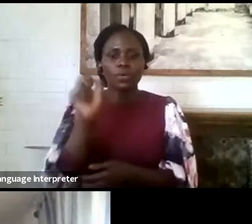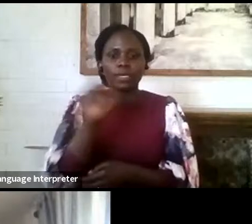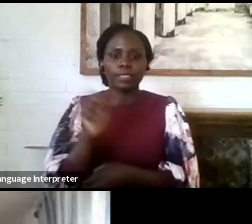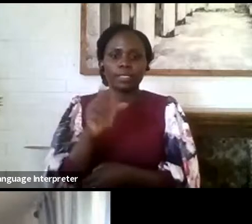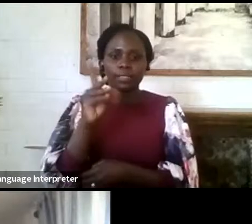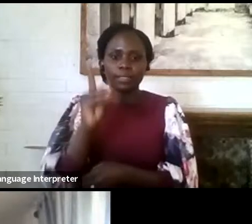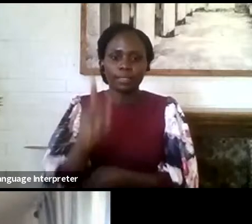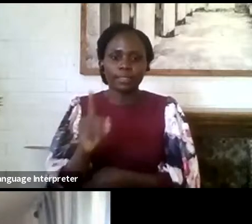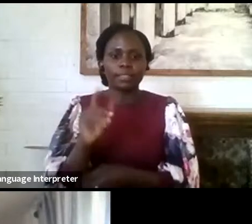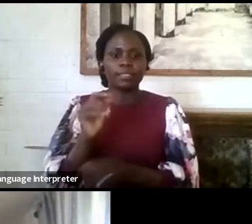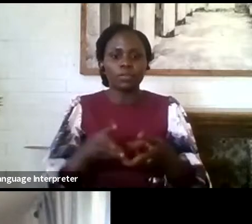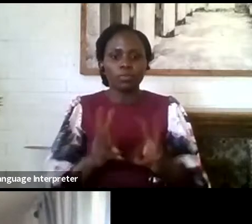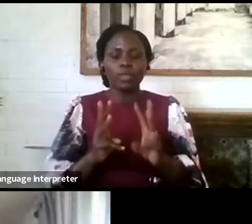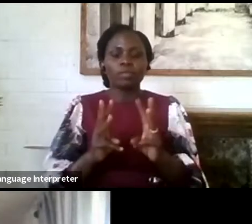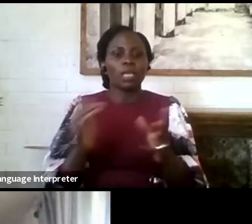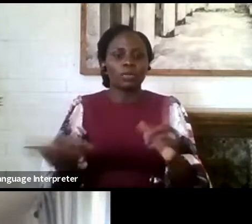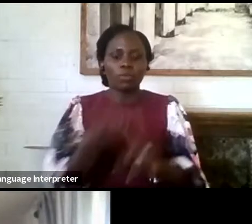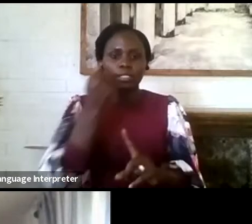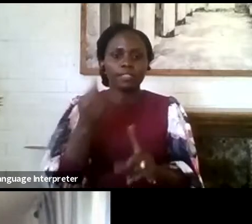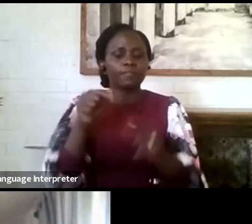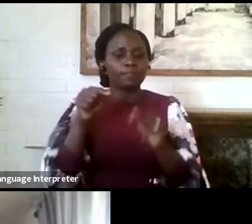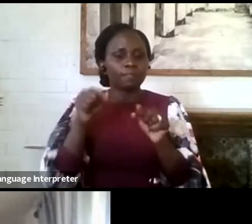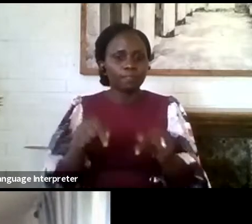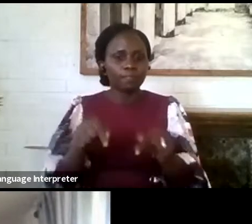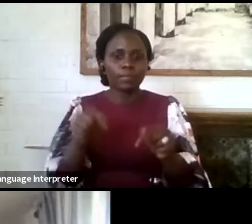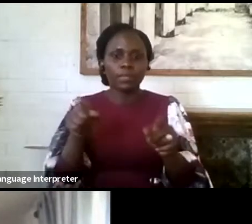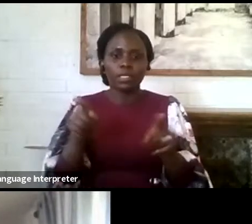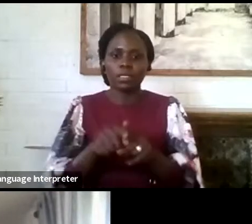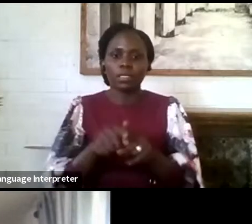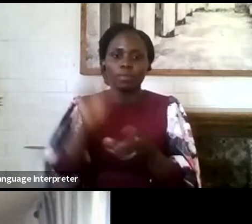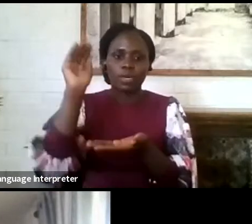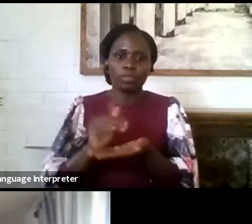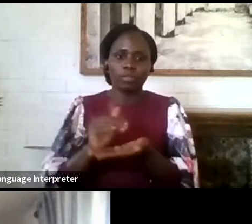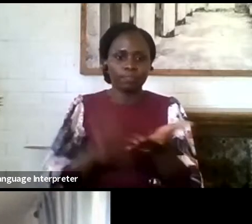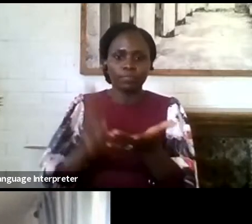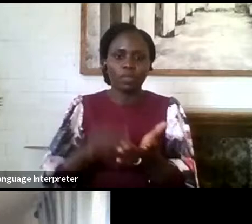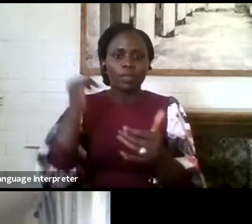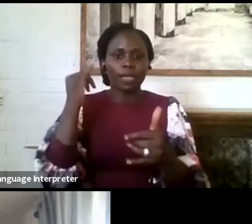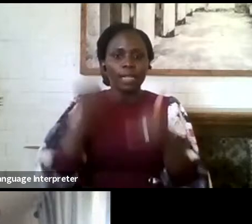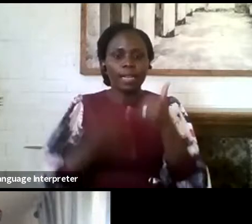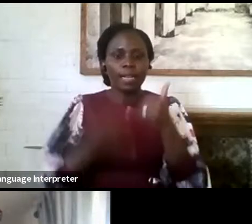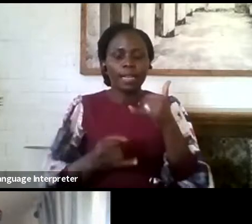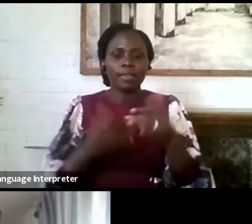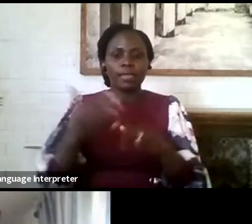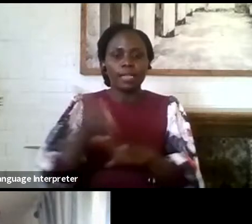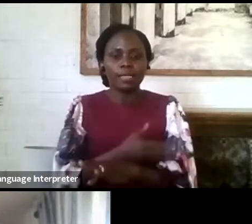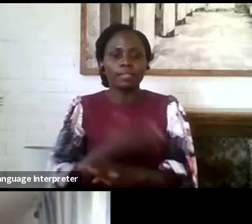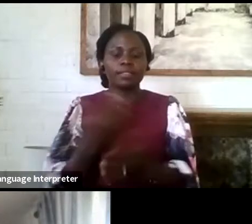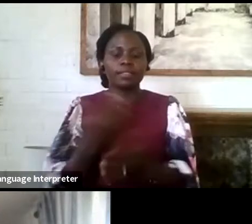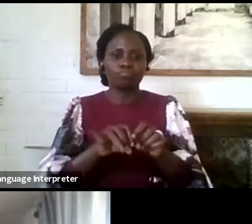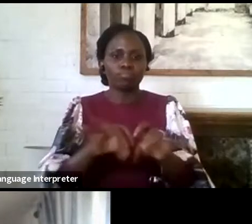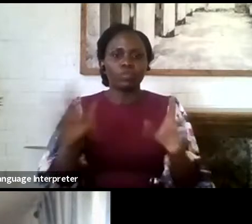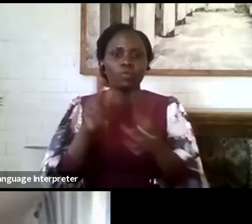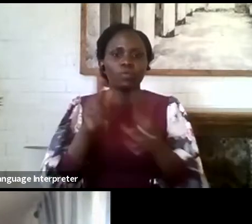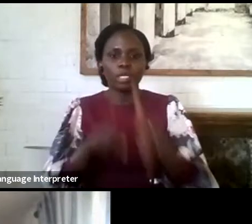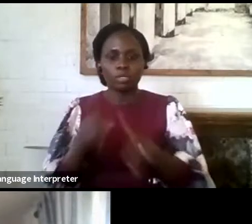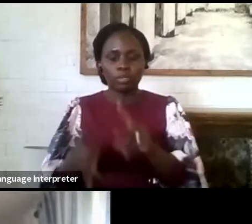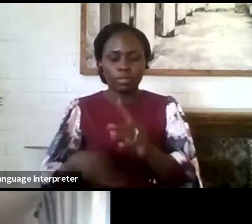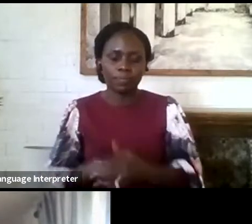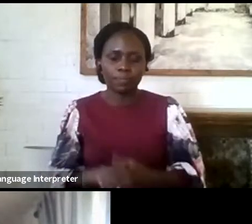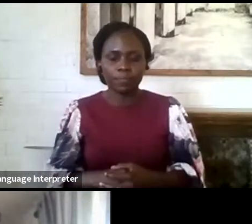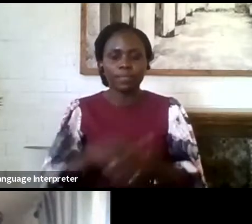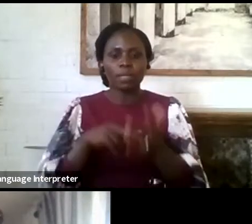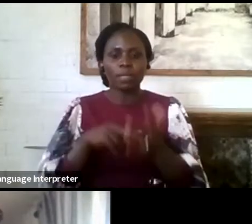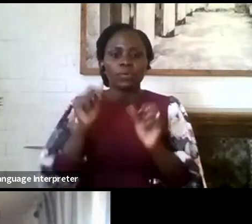and reducing the adoption curve for the less digital savvy populations. We think that lessons could be drawn from the success of